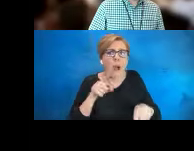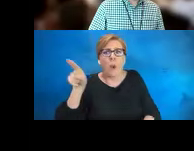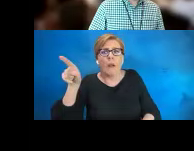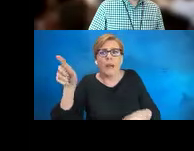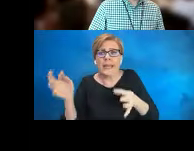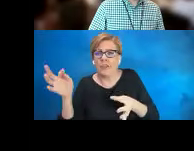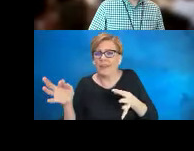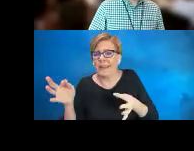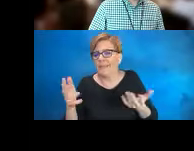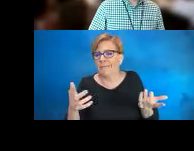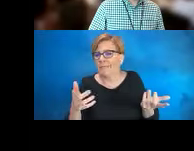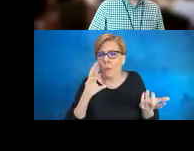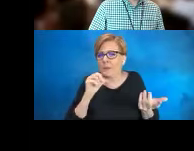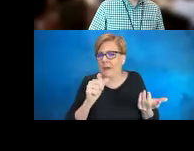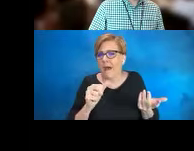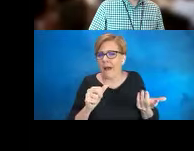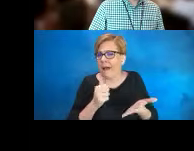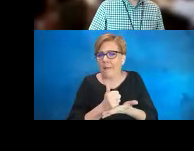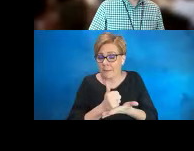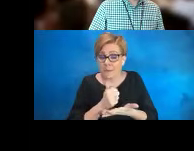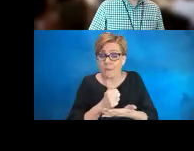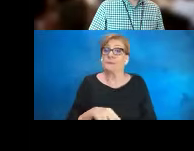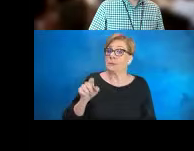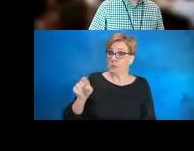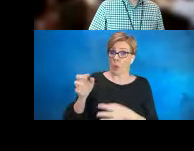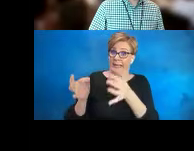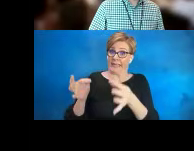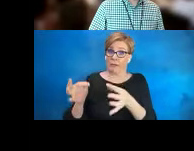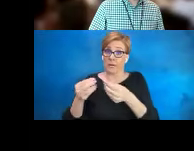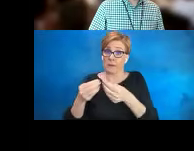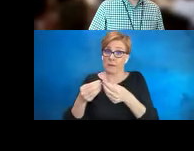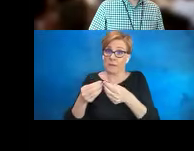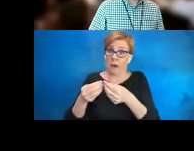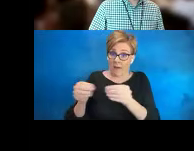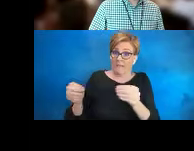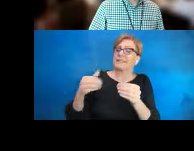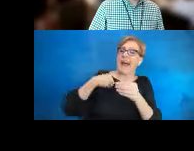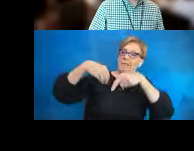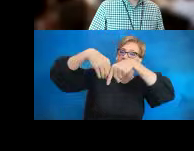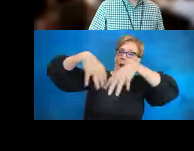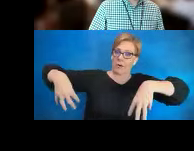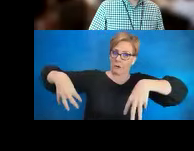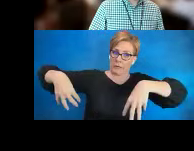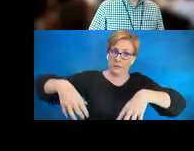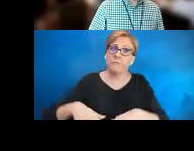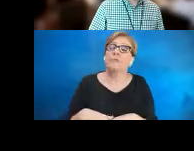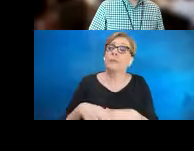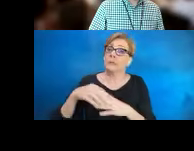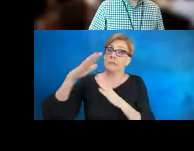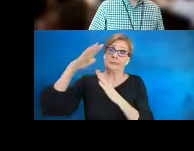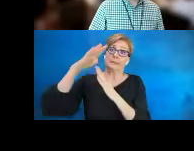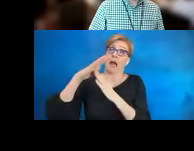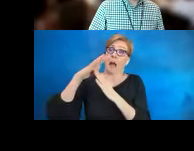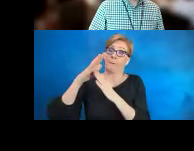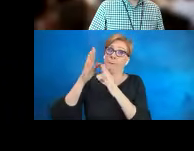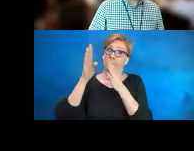So within the hearing office, there is also a hierarchy. At sort of the top of the hierarchy is what is called